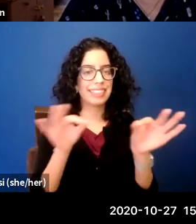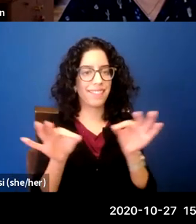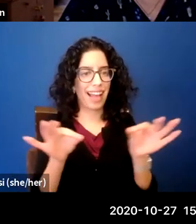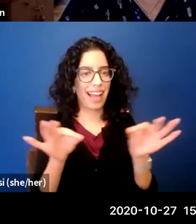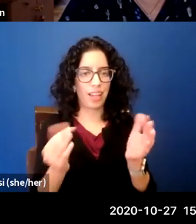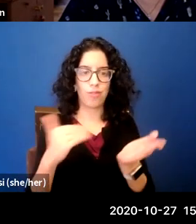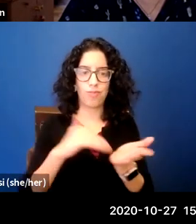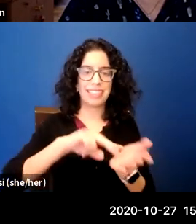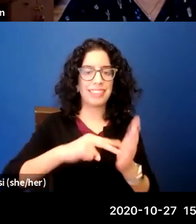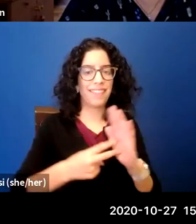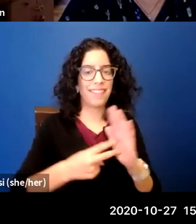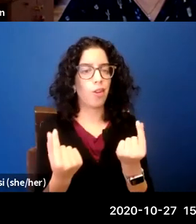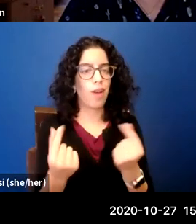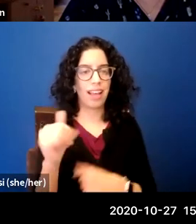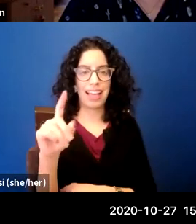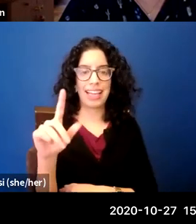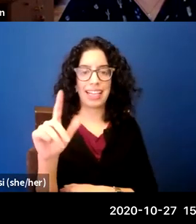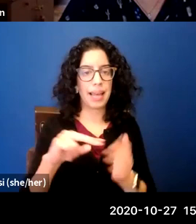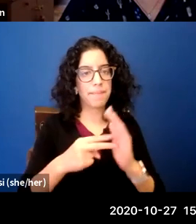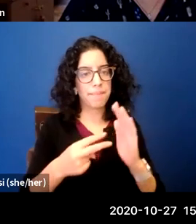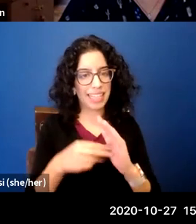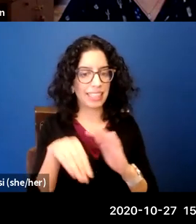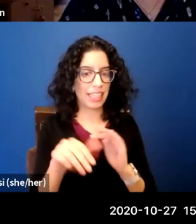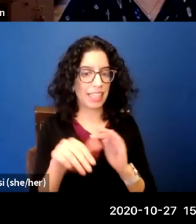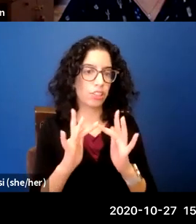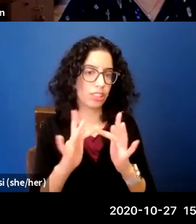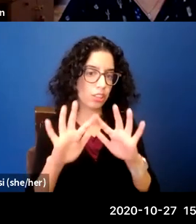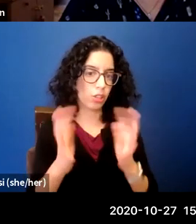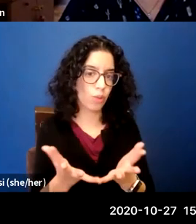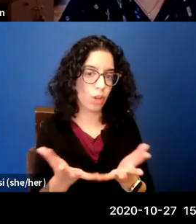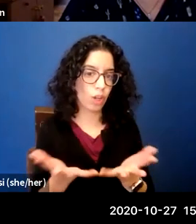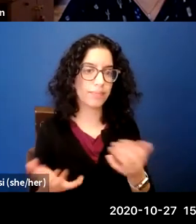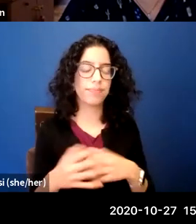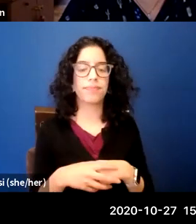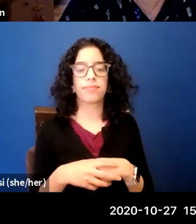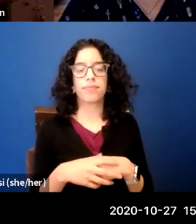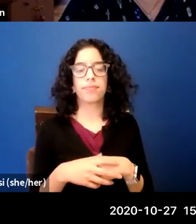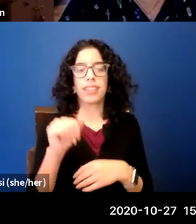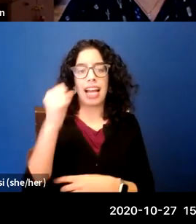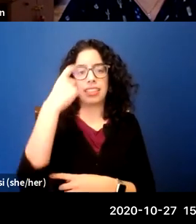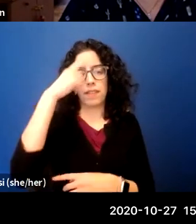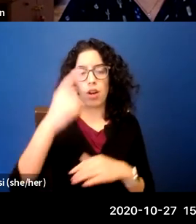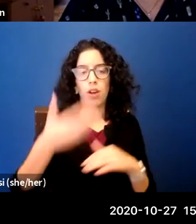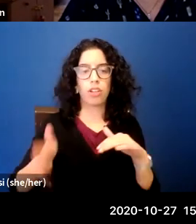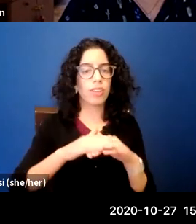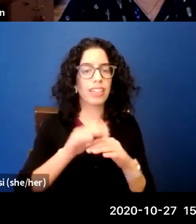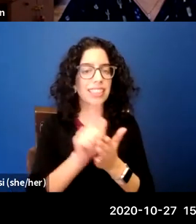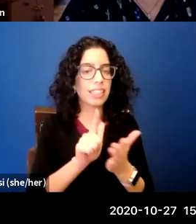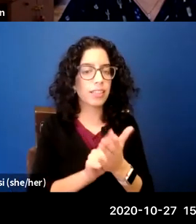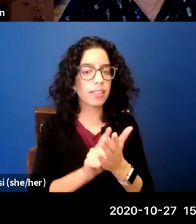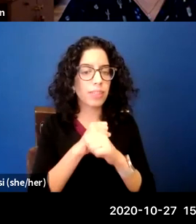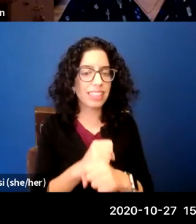It just means we need to redefine what the ADA means in a digital world.